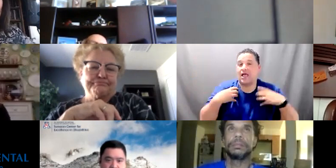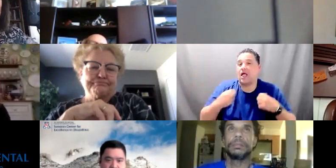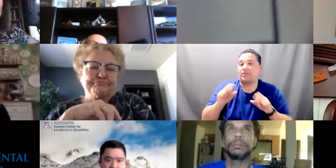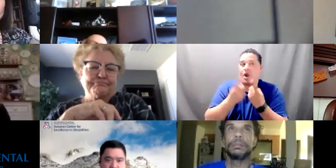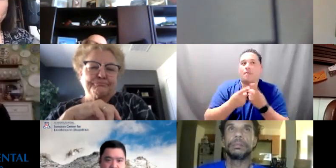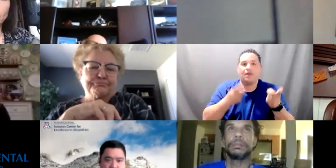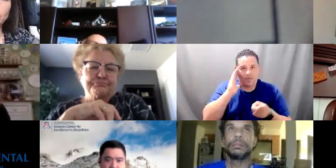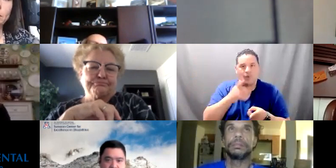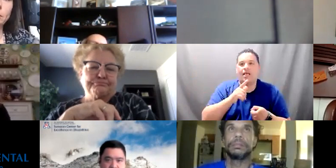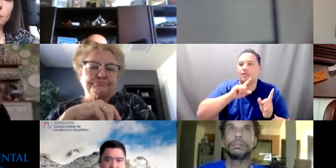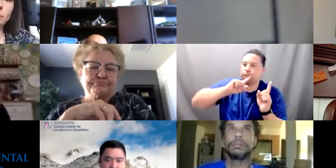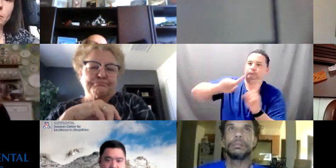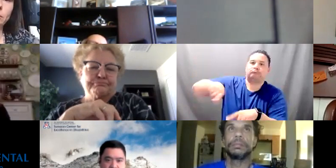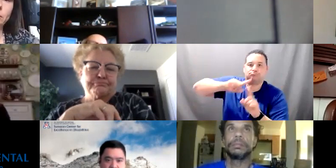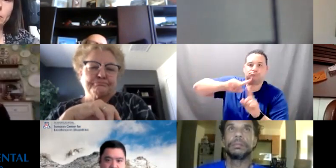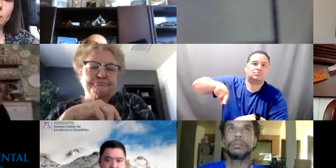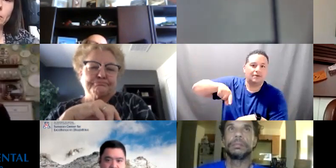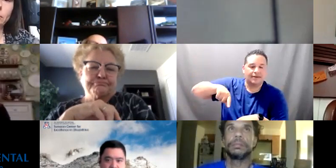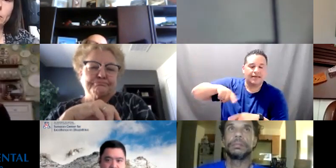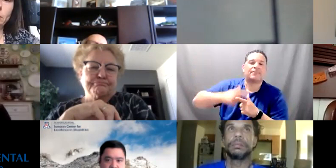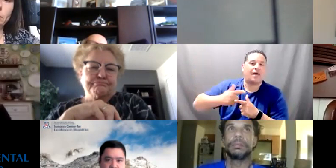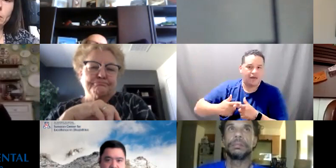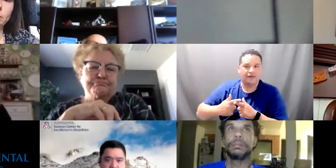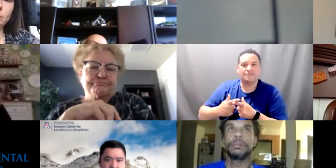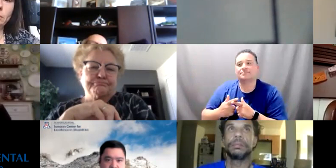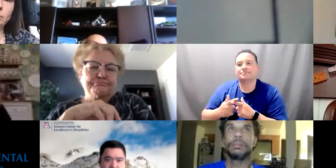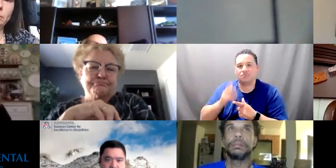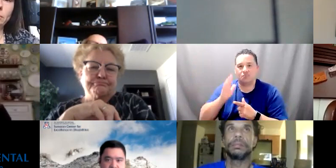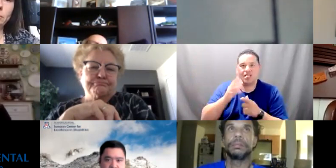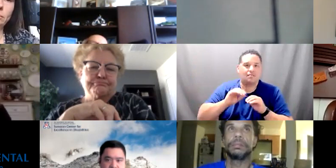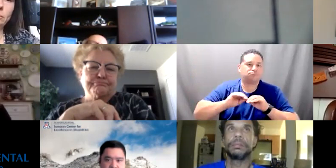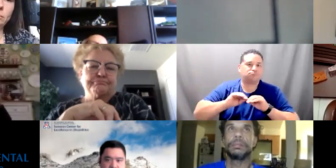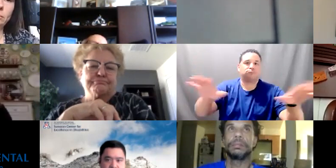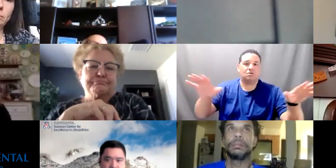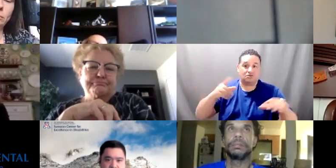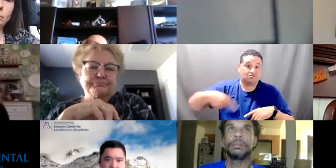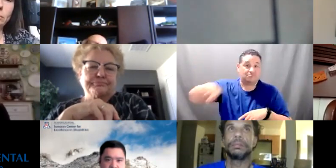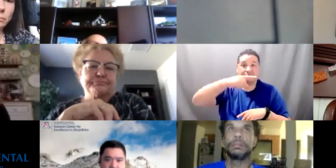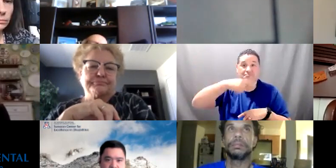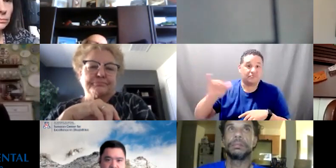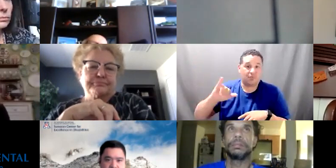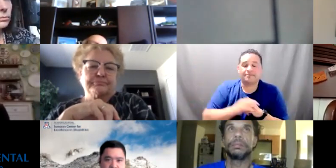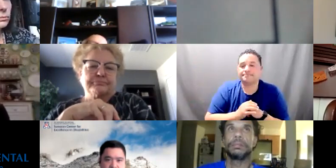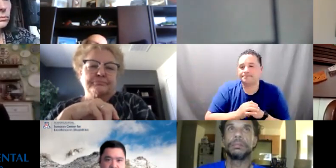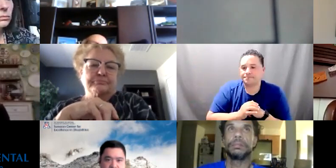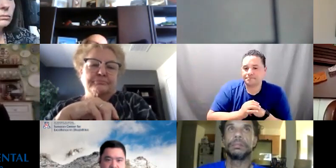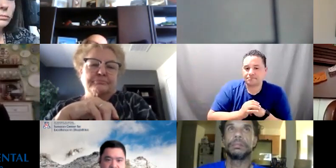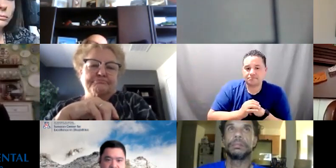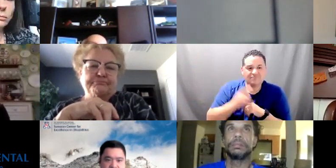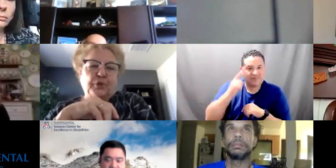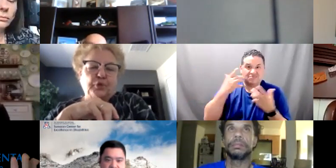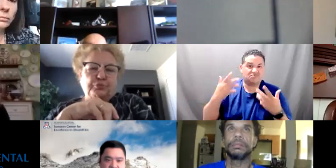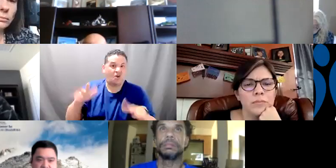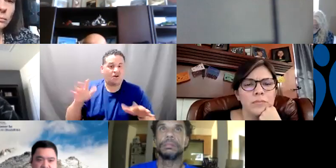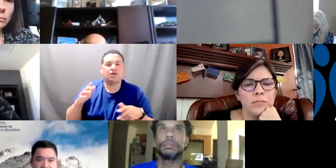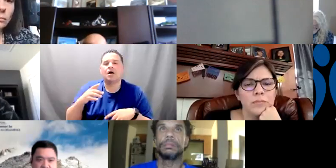back and come with their answers, and then we'll be relaying that to you as well. I think that is all I have. I just wanted you to